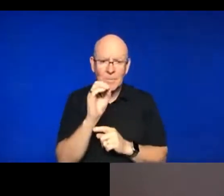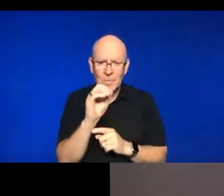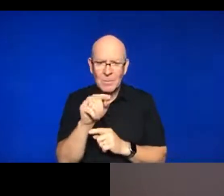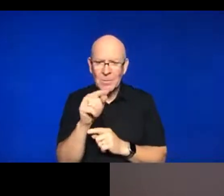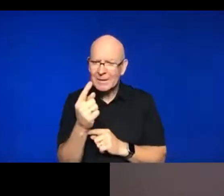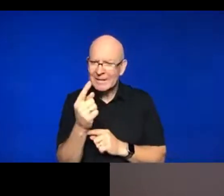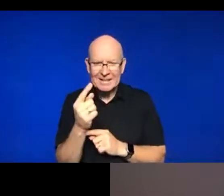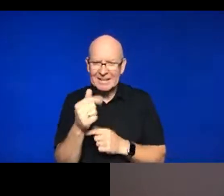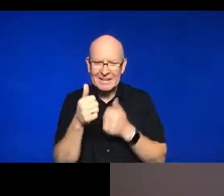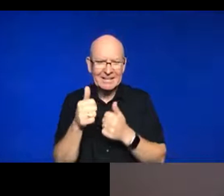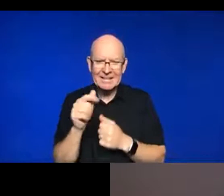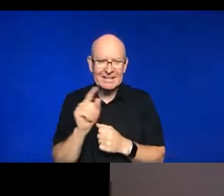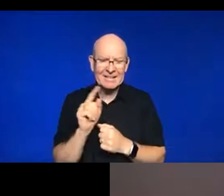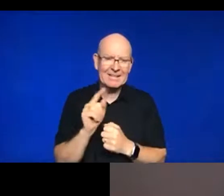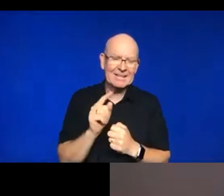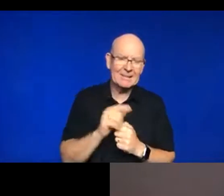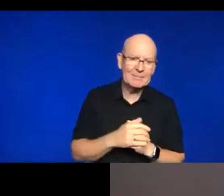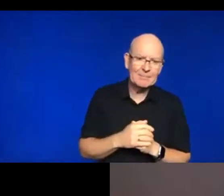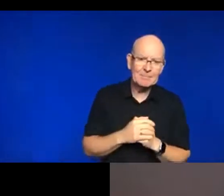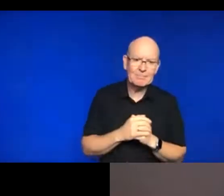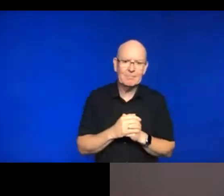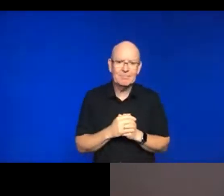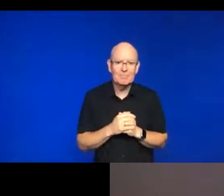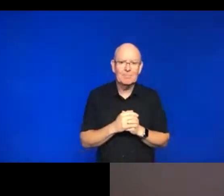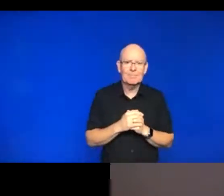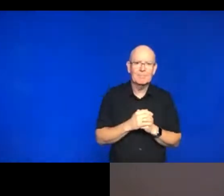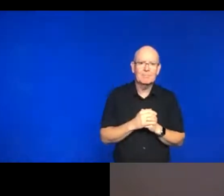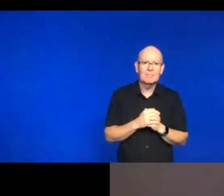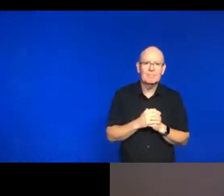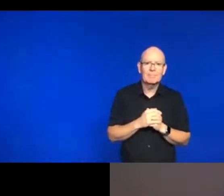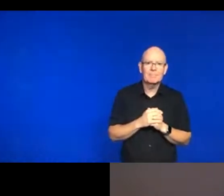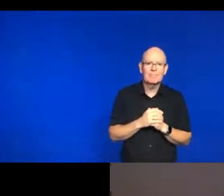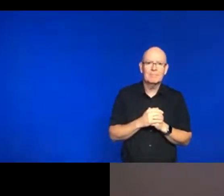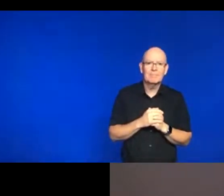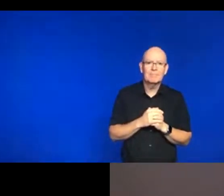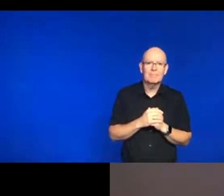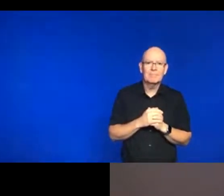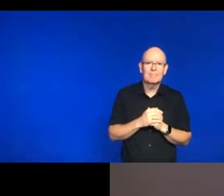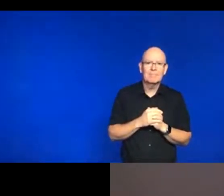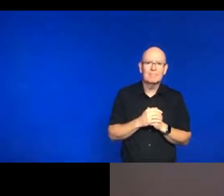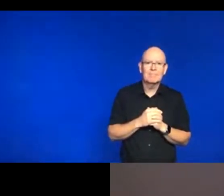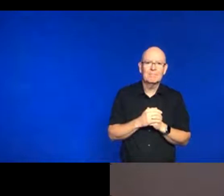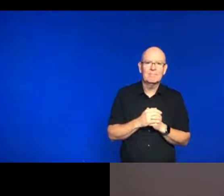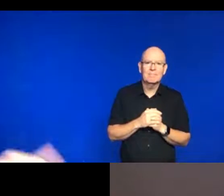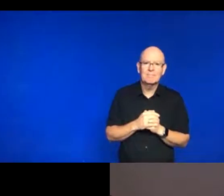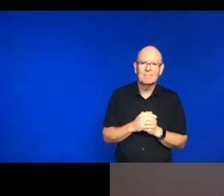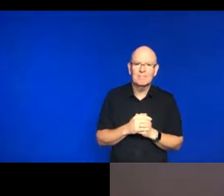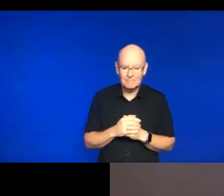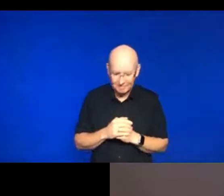This was very informative session. I would like to remind you to respond to the poll that are showing on